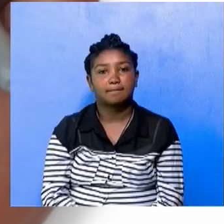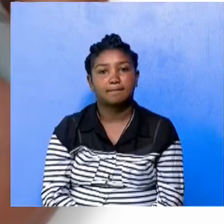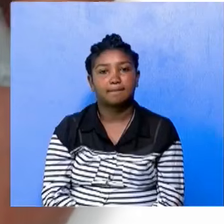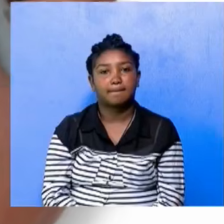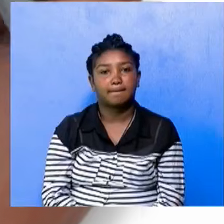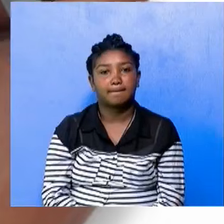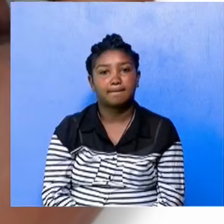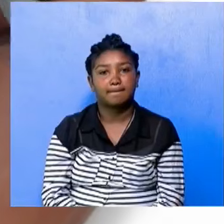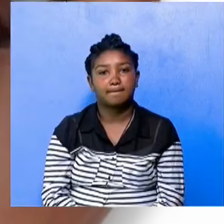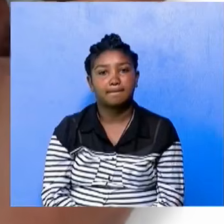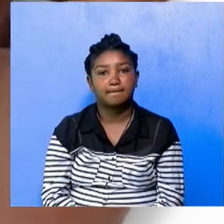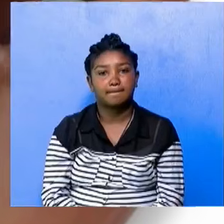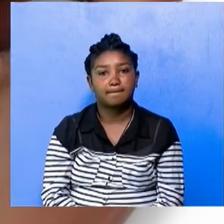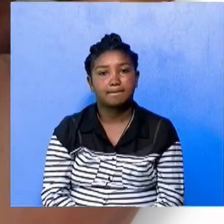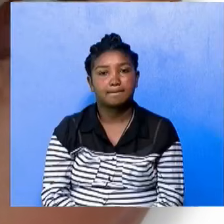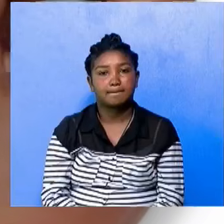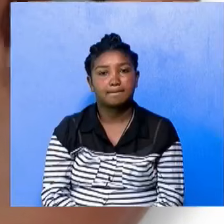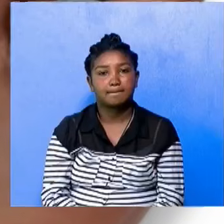Uncountable noun.